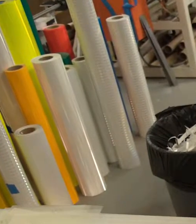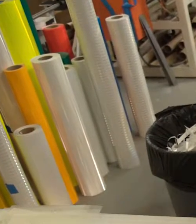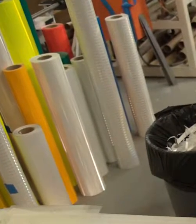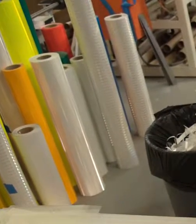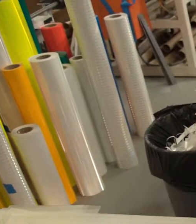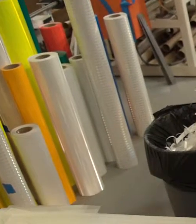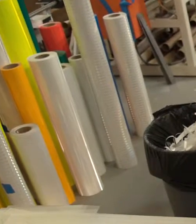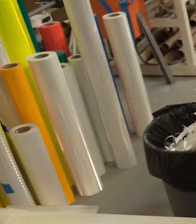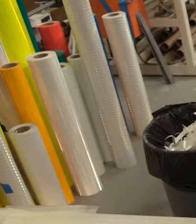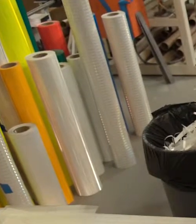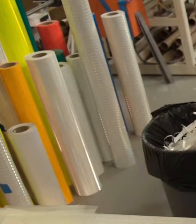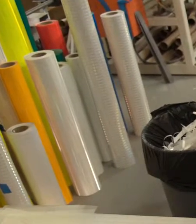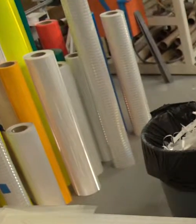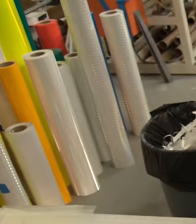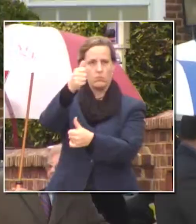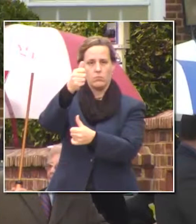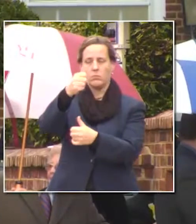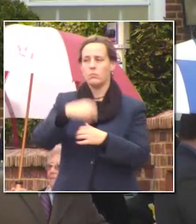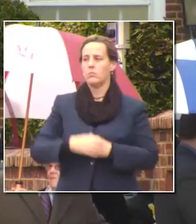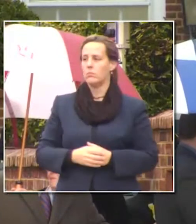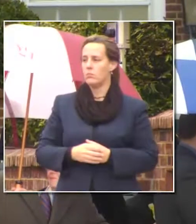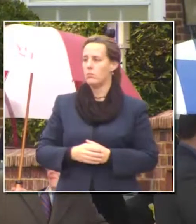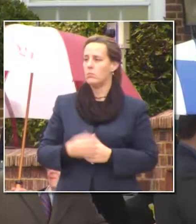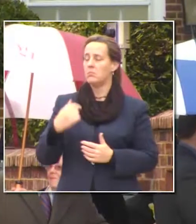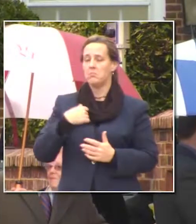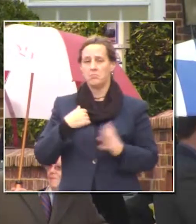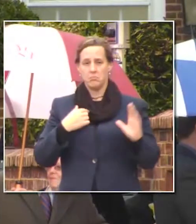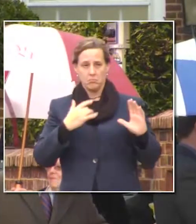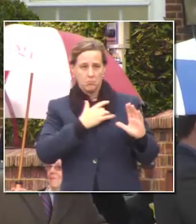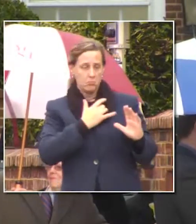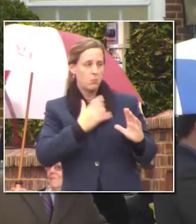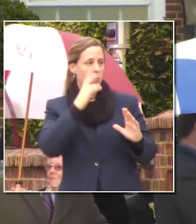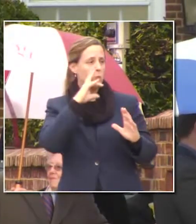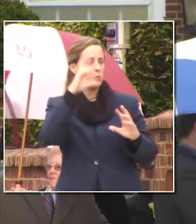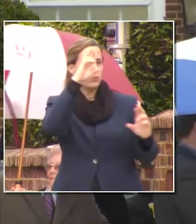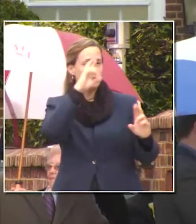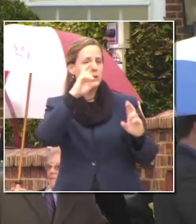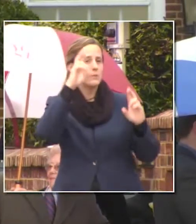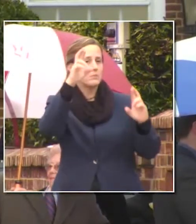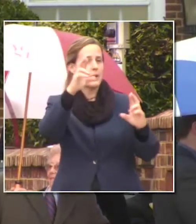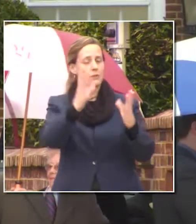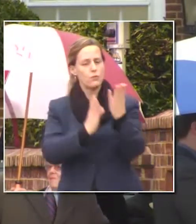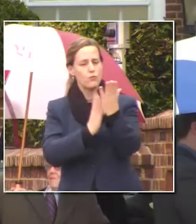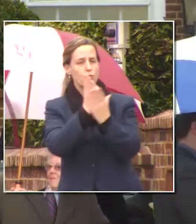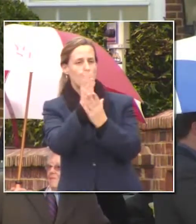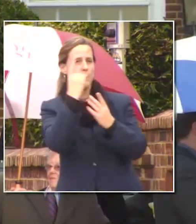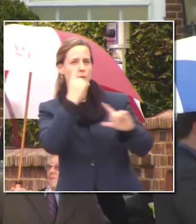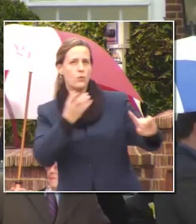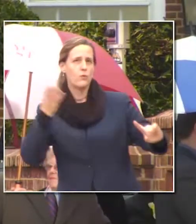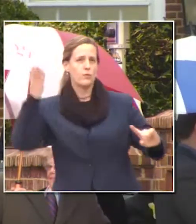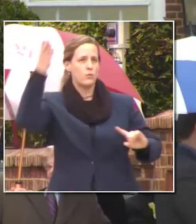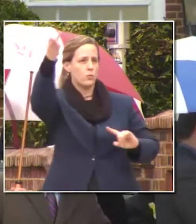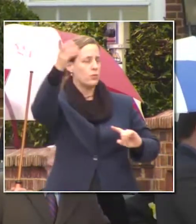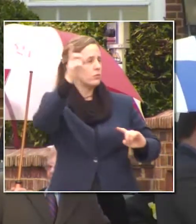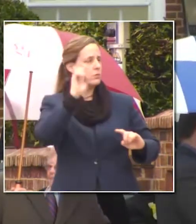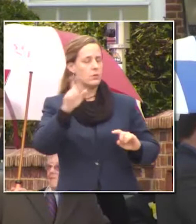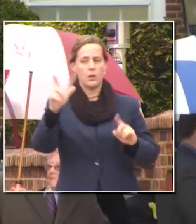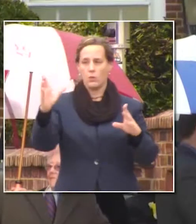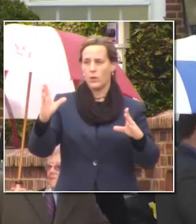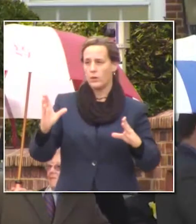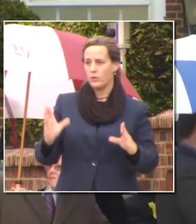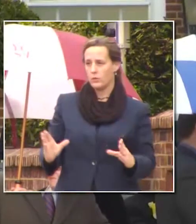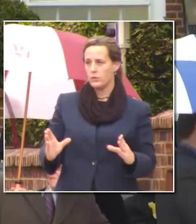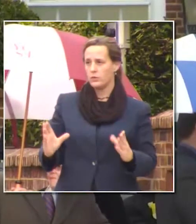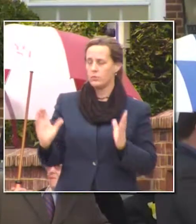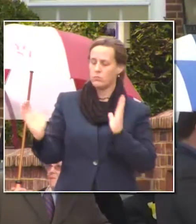firsthand traveling up and down our state. When I took the oath of office, I swore not only to defend our Constitution, but